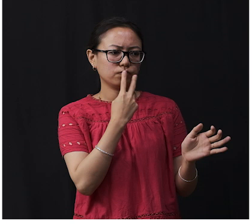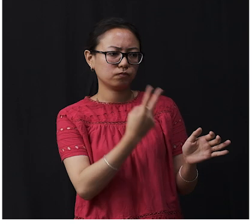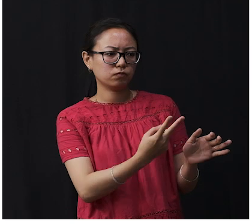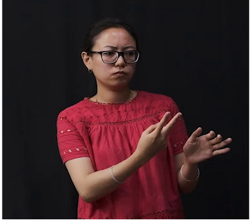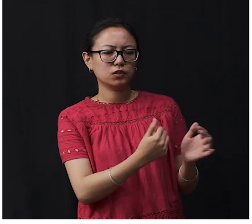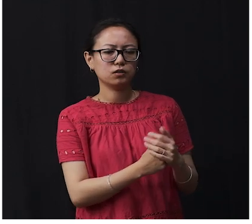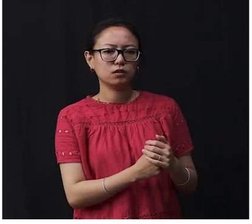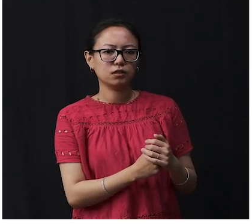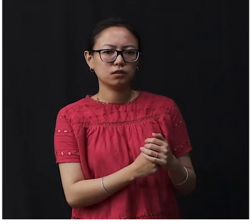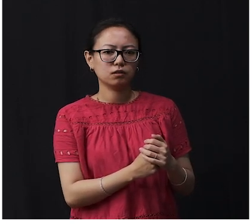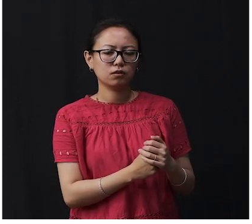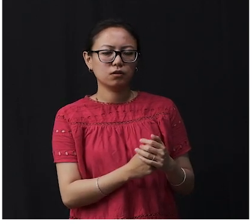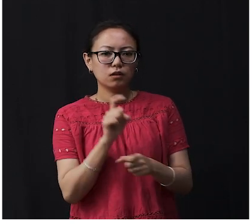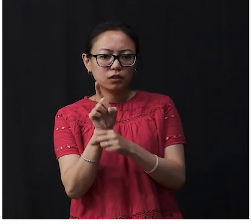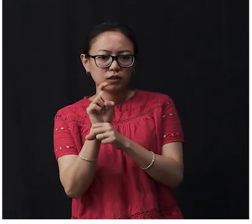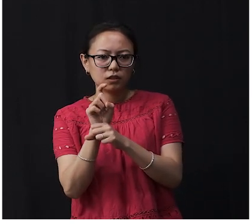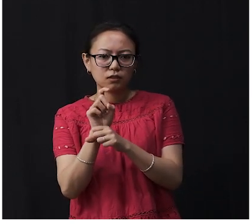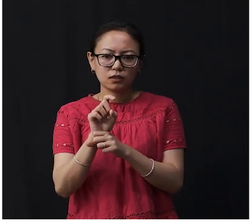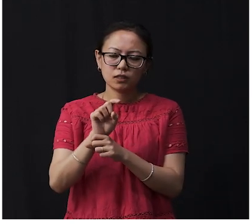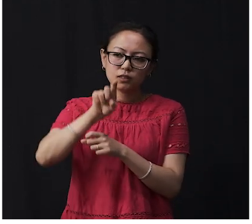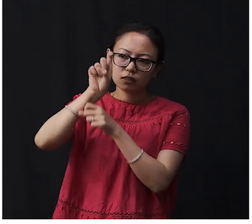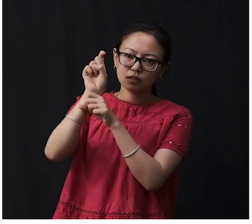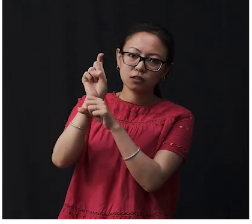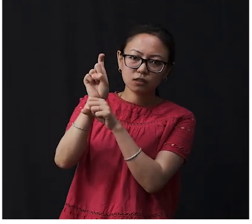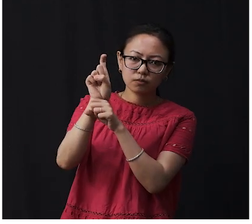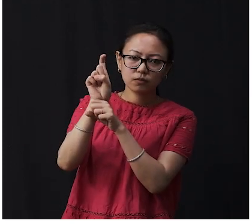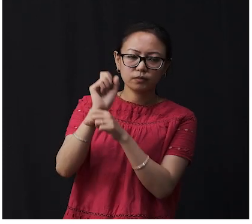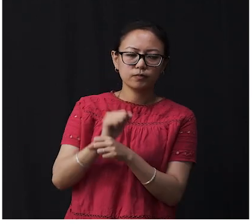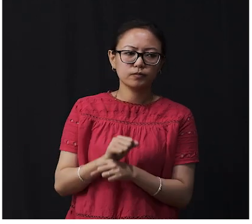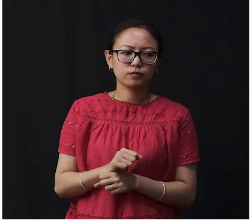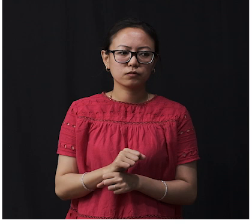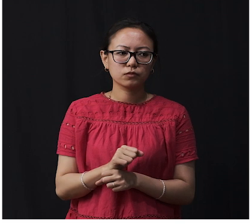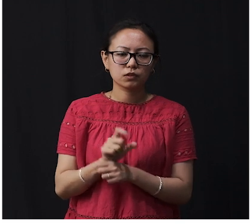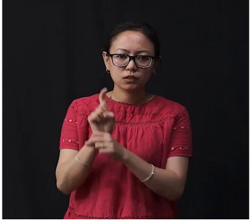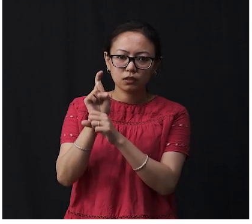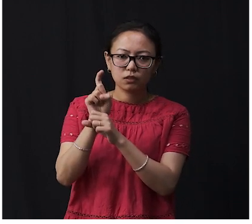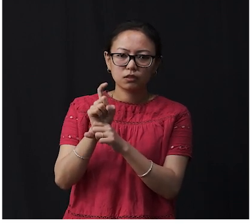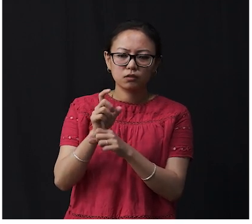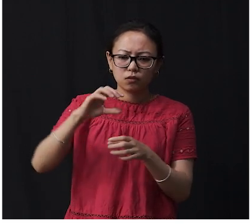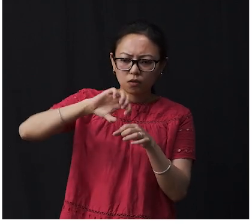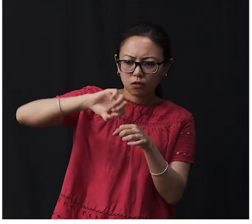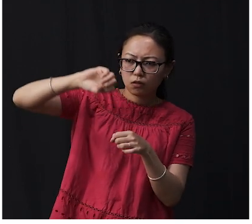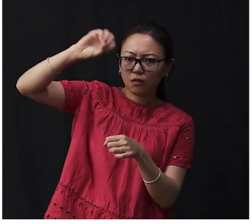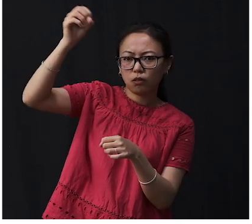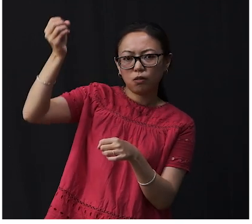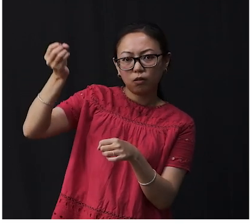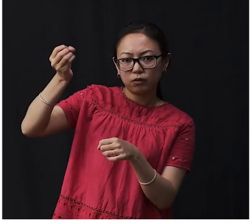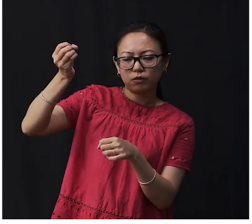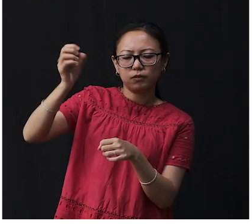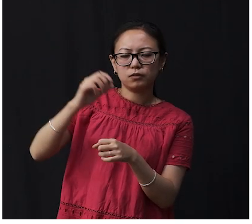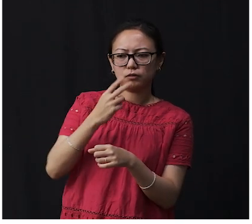that is curled up in the branch? They can use their tail. See, they have a very long tail. They can use